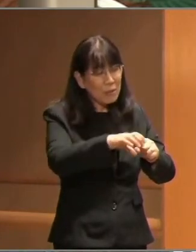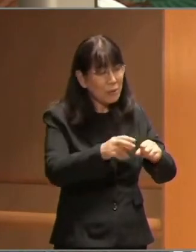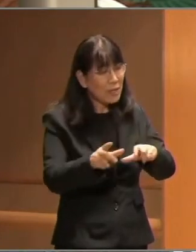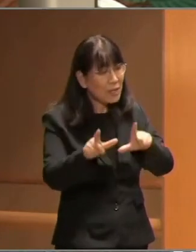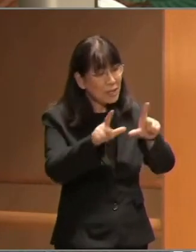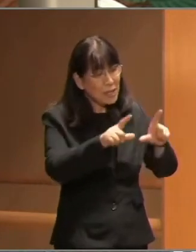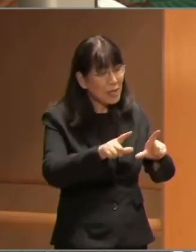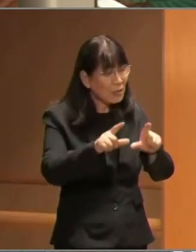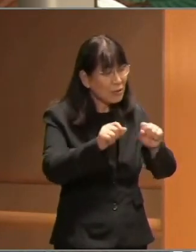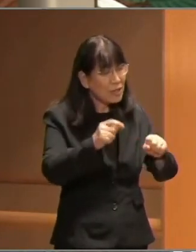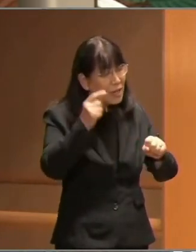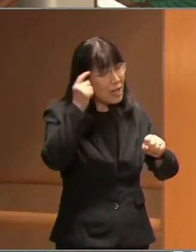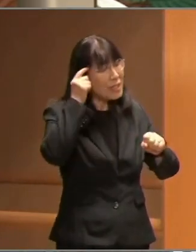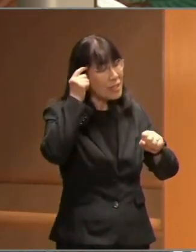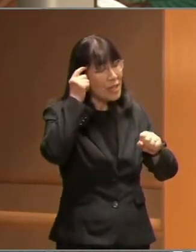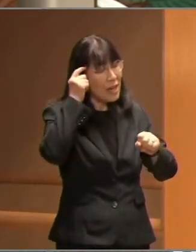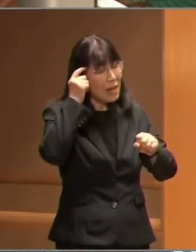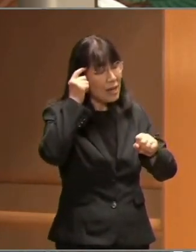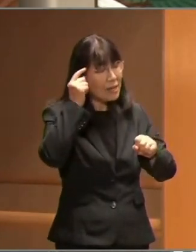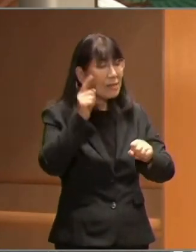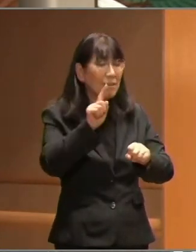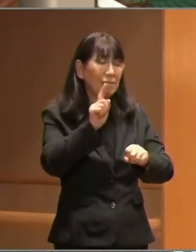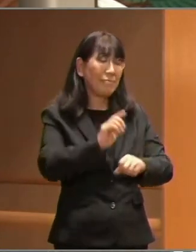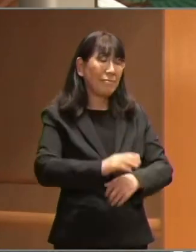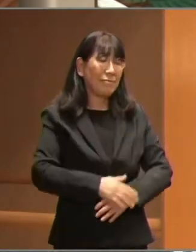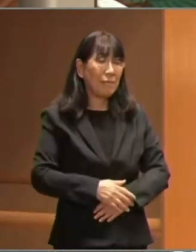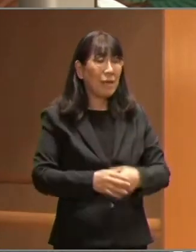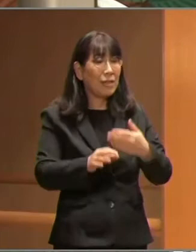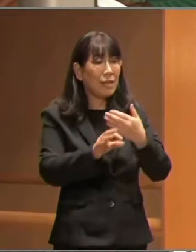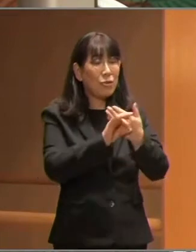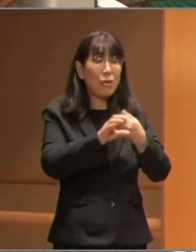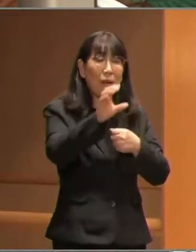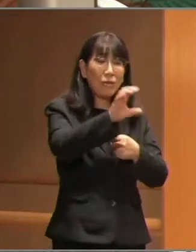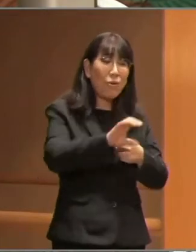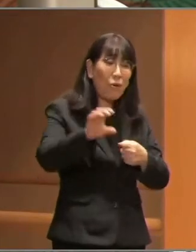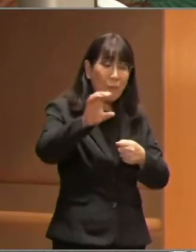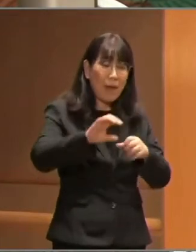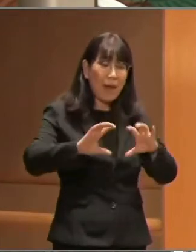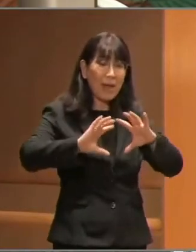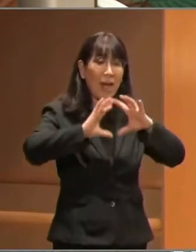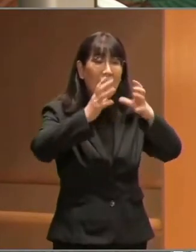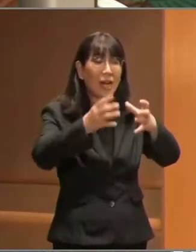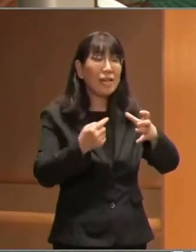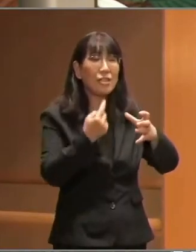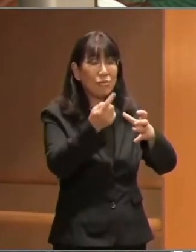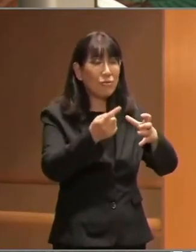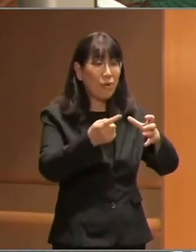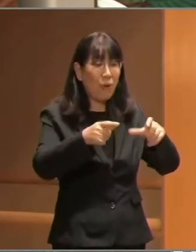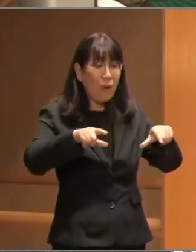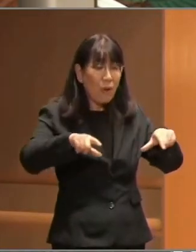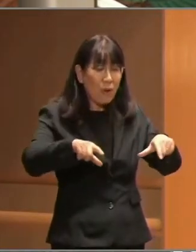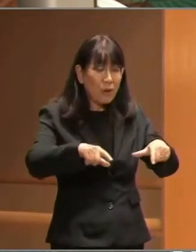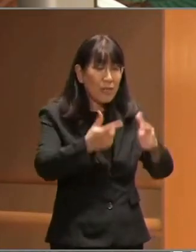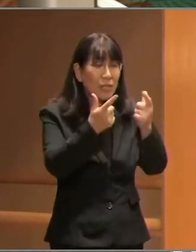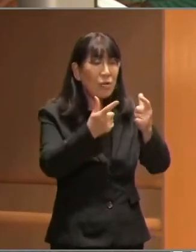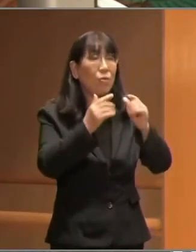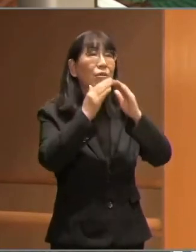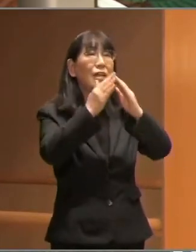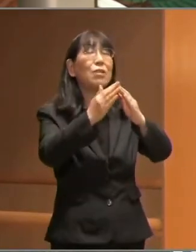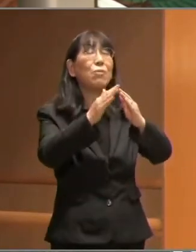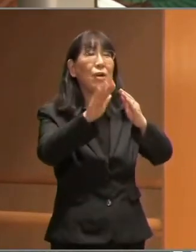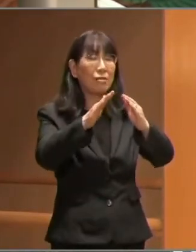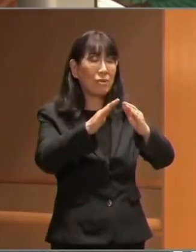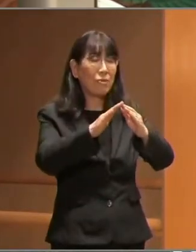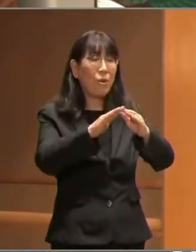in these countries for a short time. And when I lived in those different countries, I got to know that in Europe, for example, there are